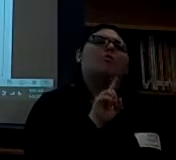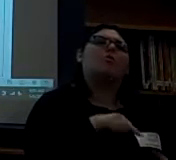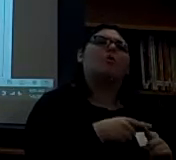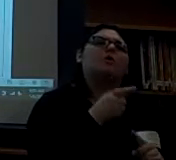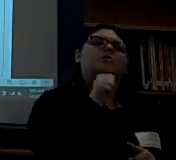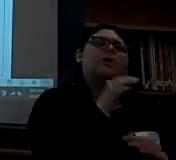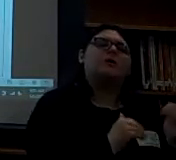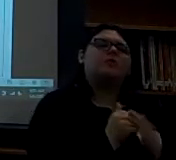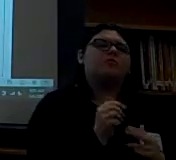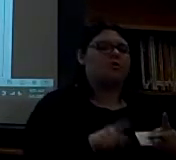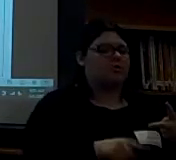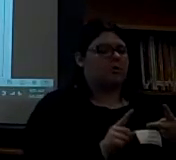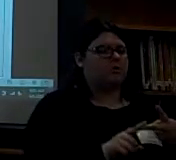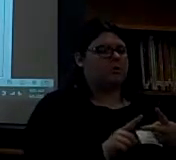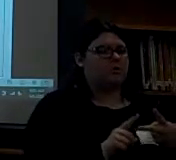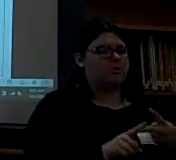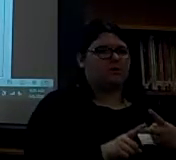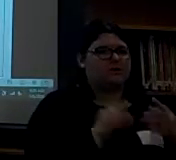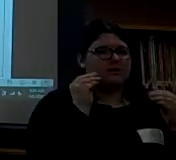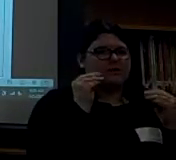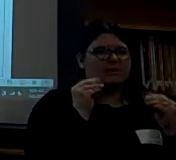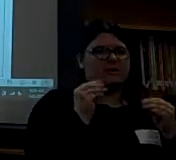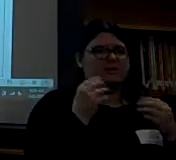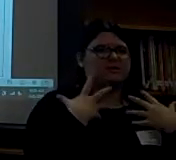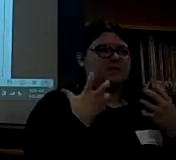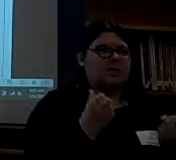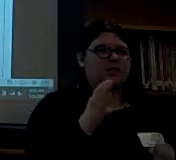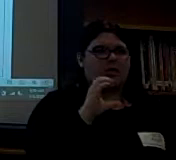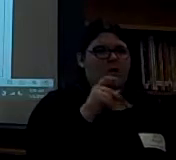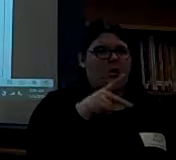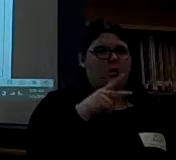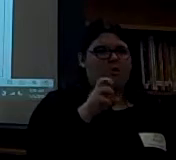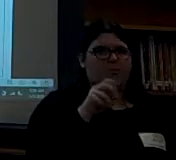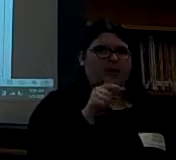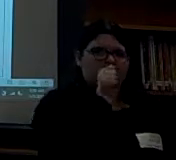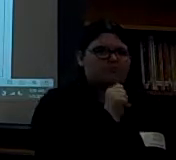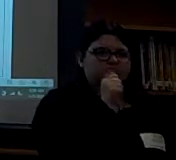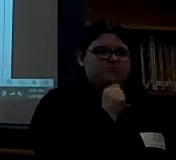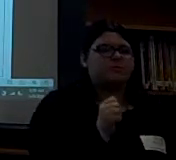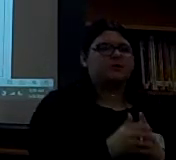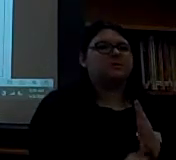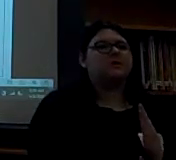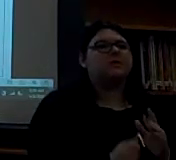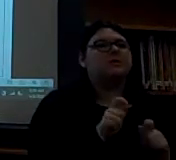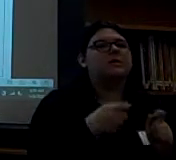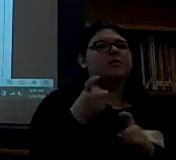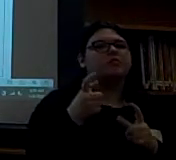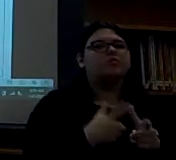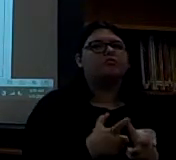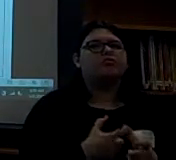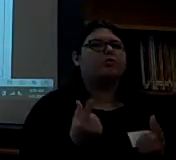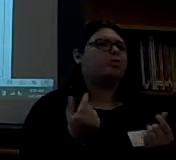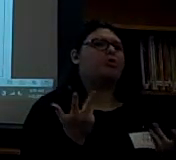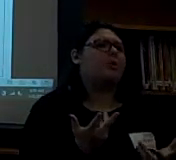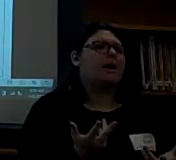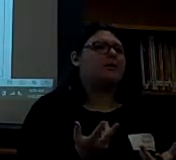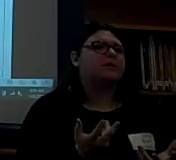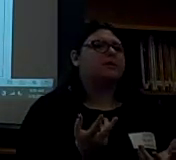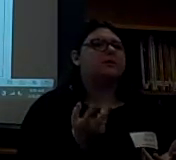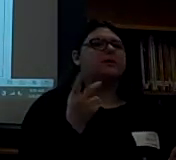And then number two is teaching them healthy coping skills. So instead of running, what else could you do? And healthy coping skills